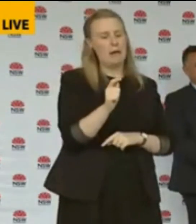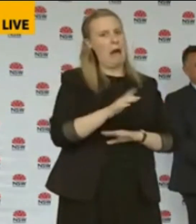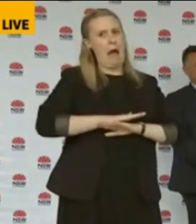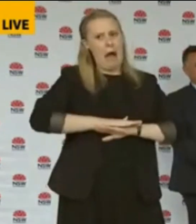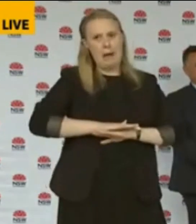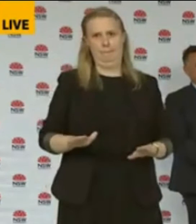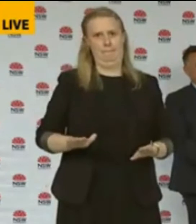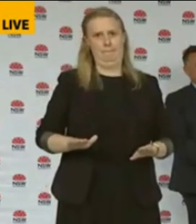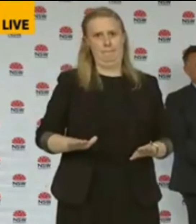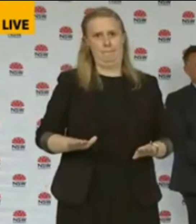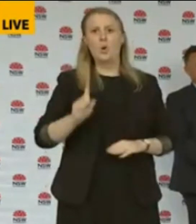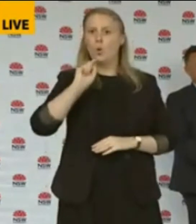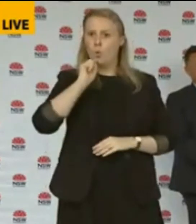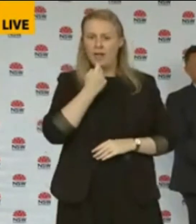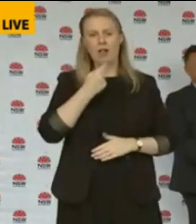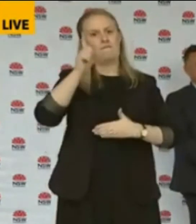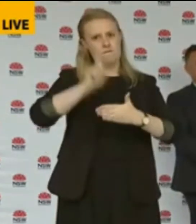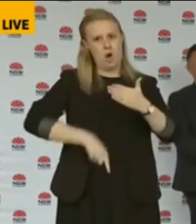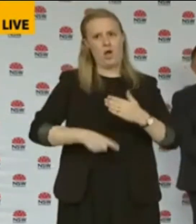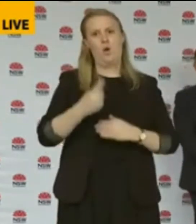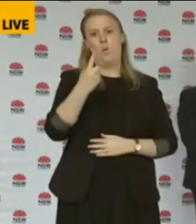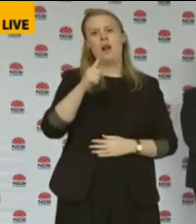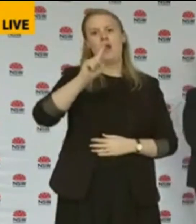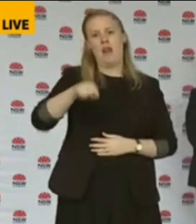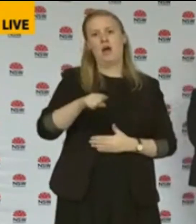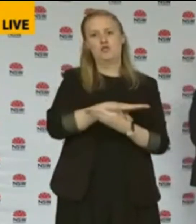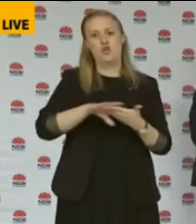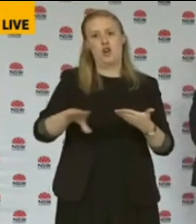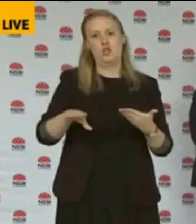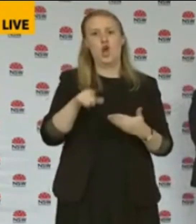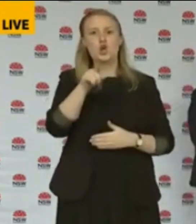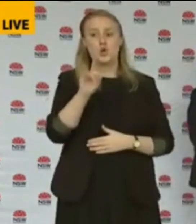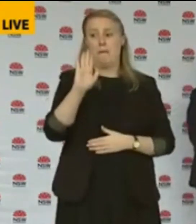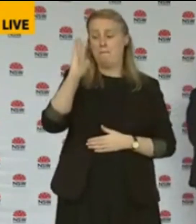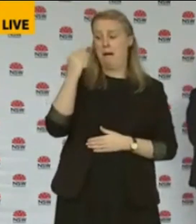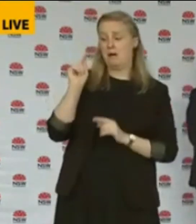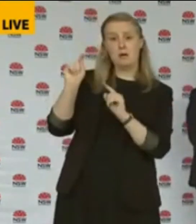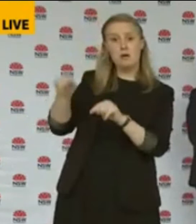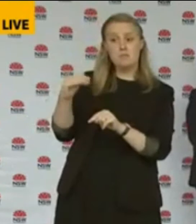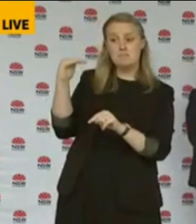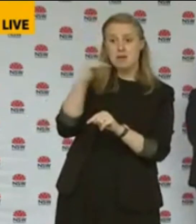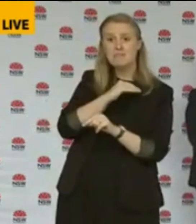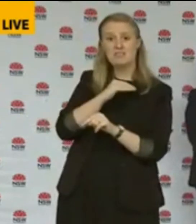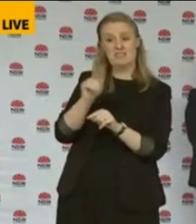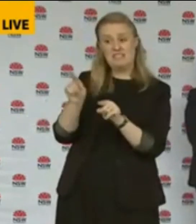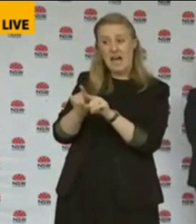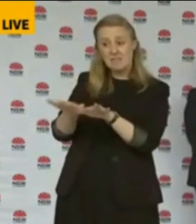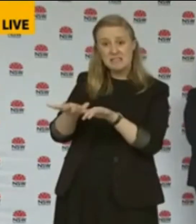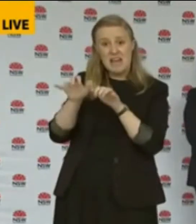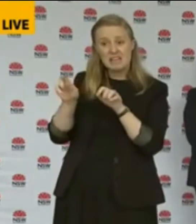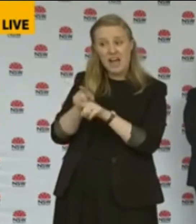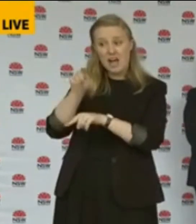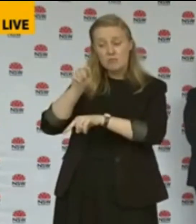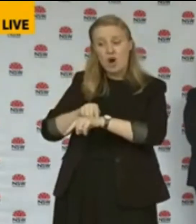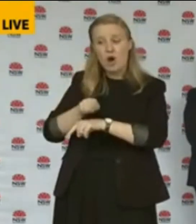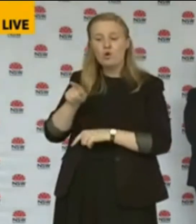$1,000 fines on any person who was in that location and who seeks to come to the SCG. Now, I know it's a tough